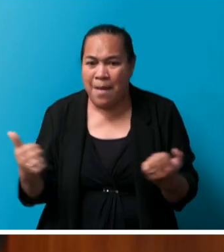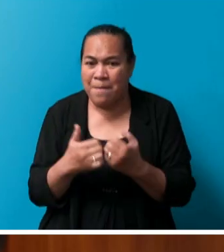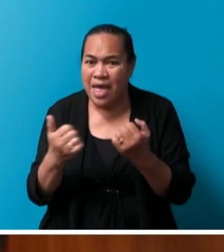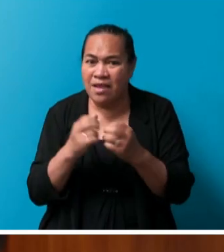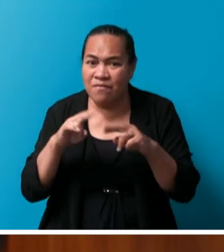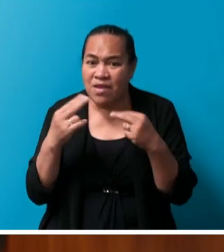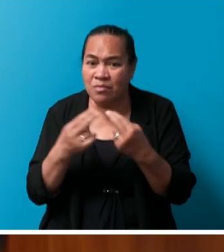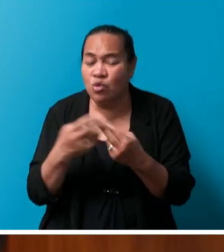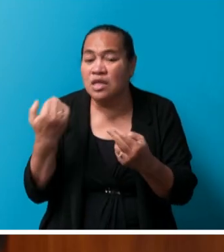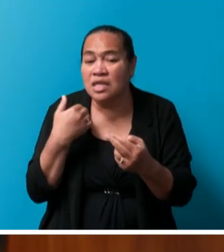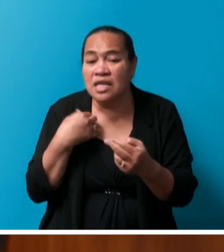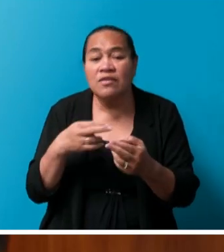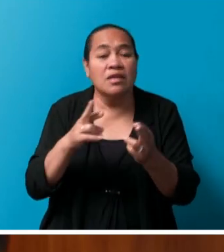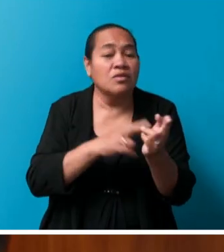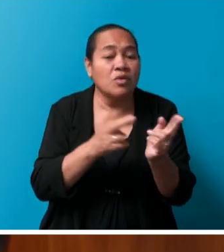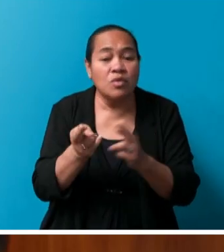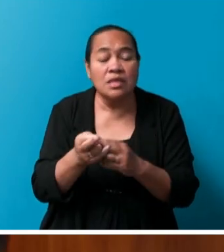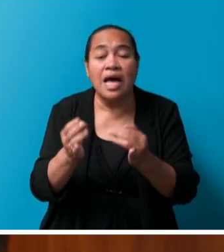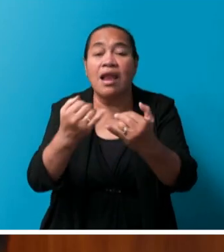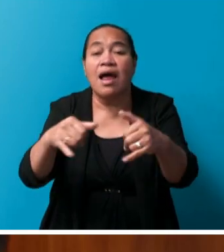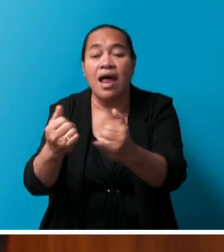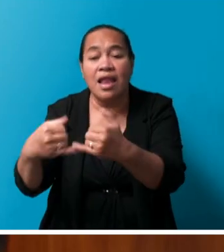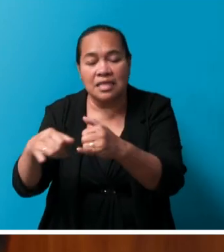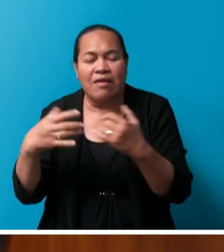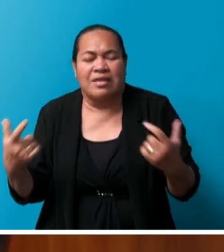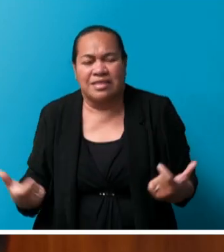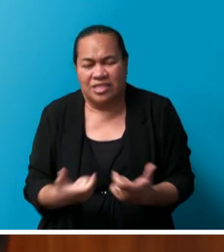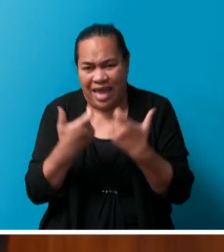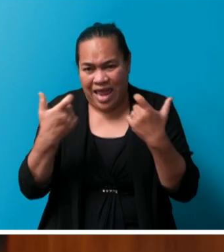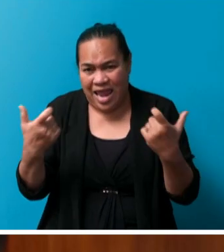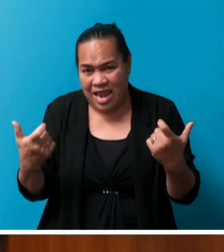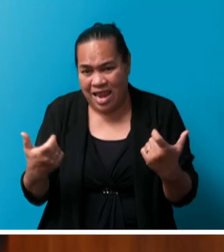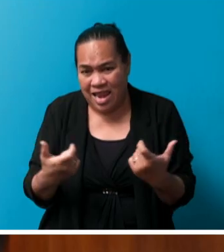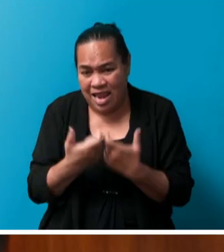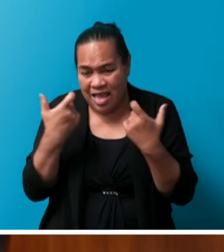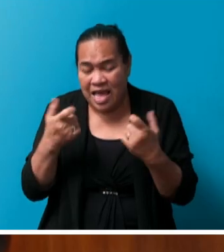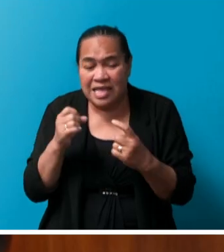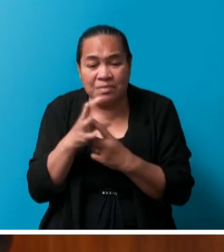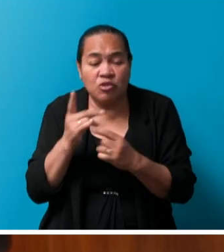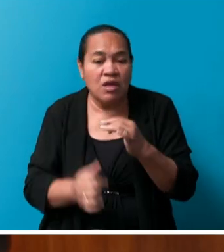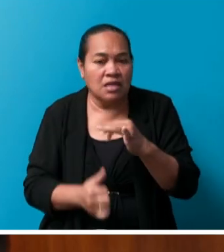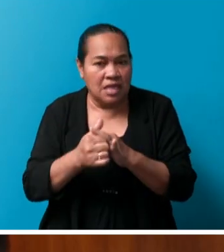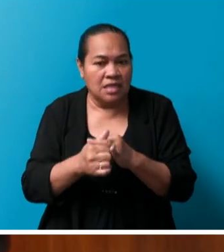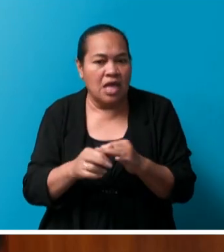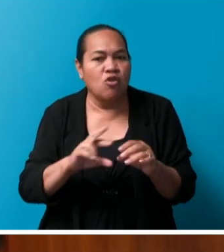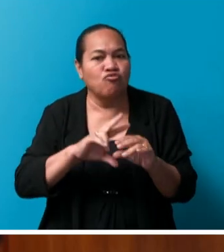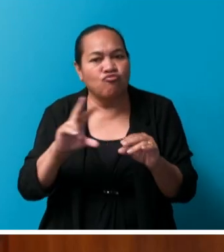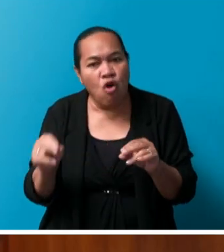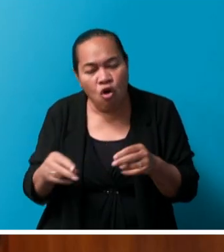rural and maritime areas face ongoing challenge in accessing reliable roads, clean